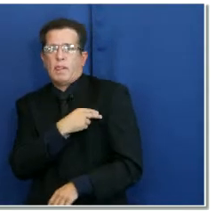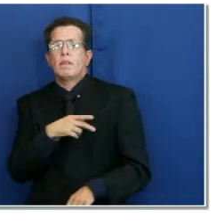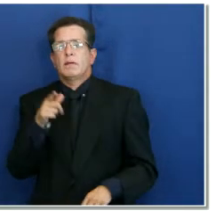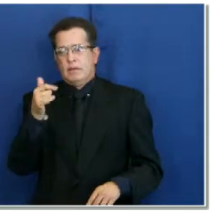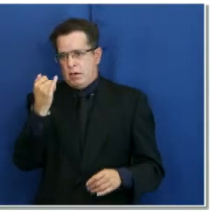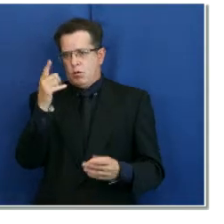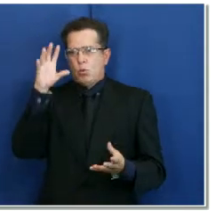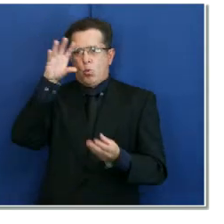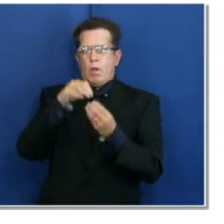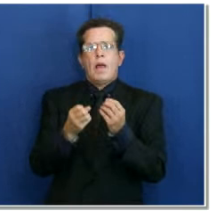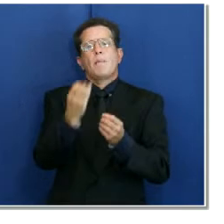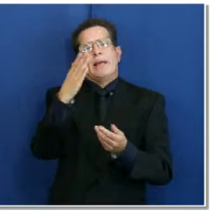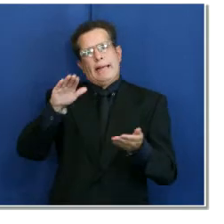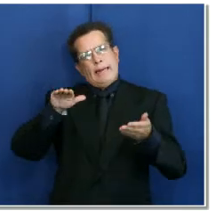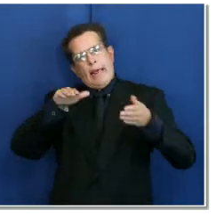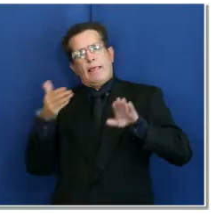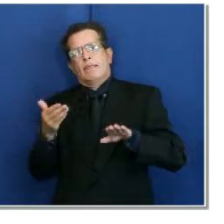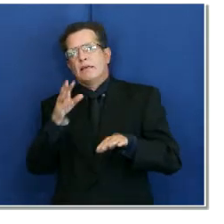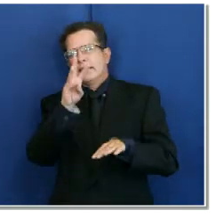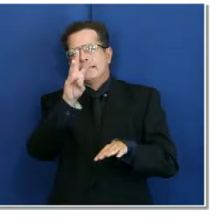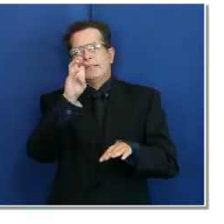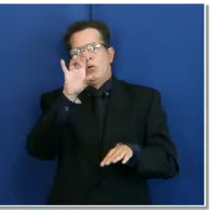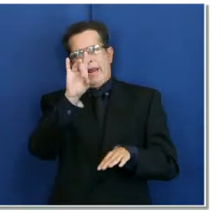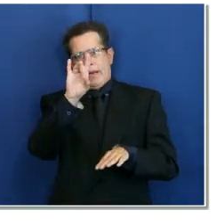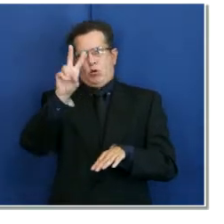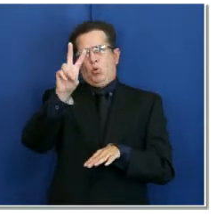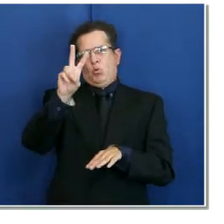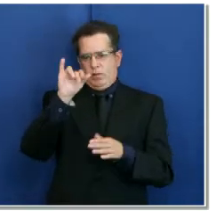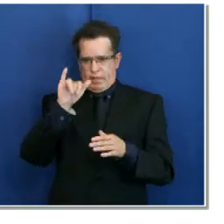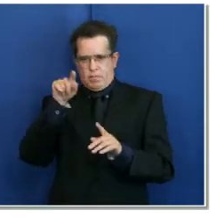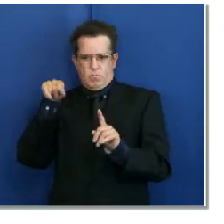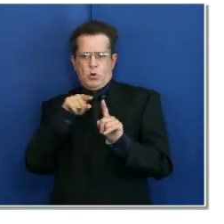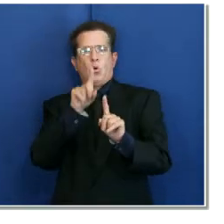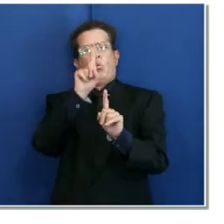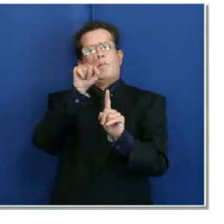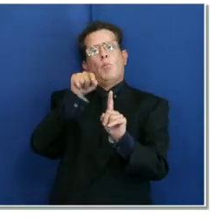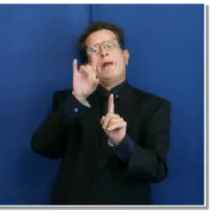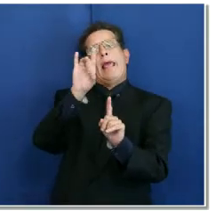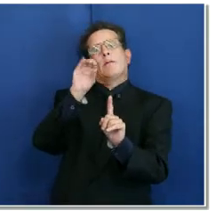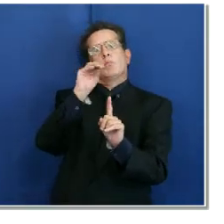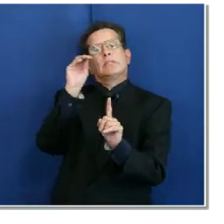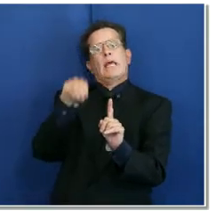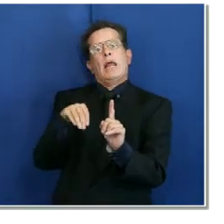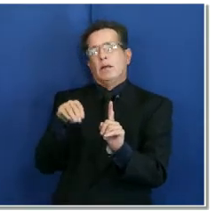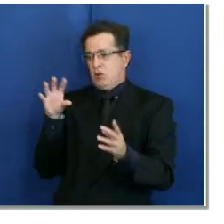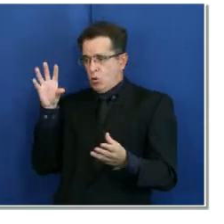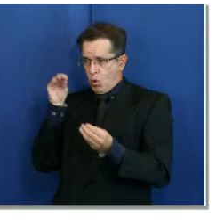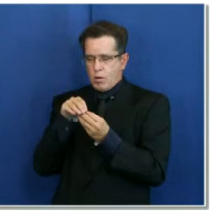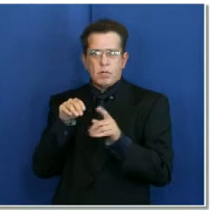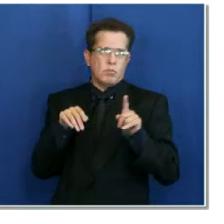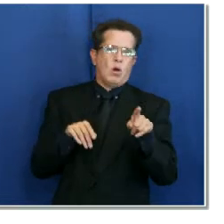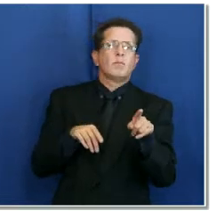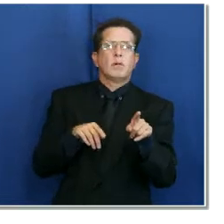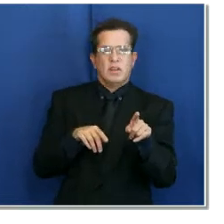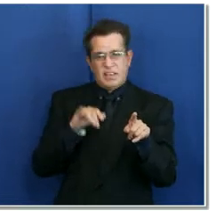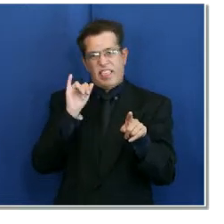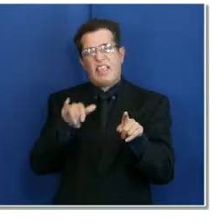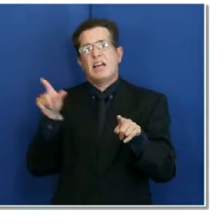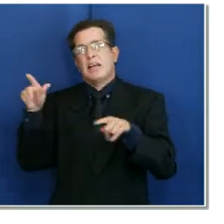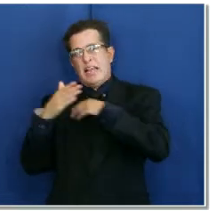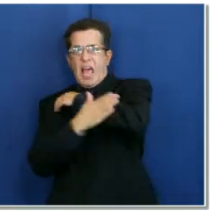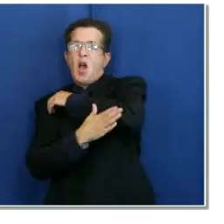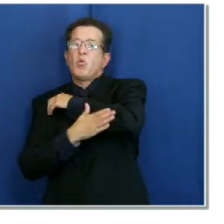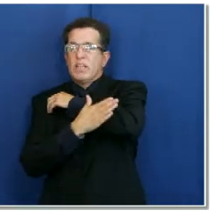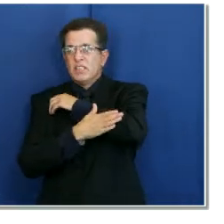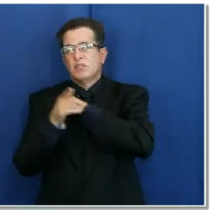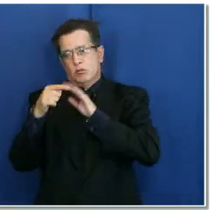total number of deaths, 682, represent 1.8% of the total number of cases, and this is also the county's